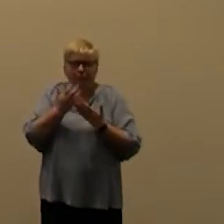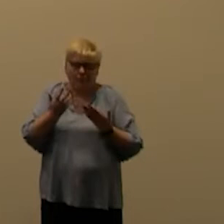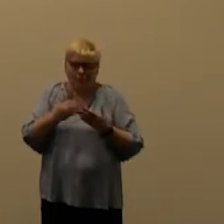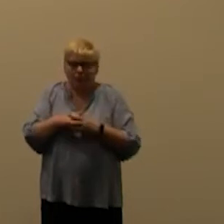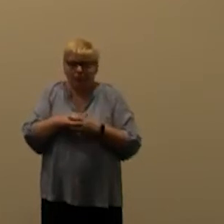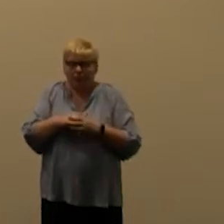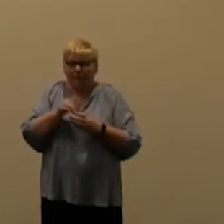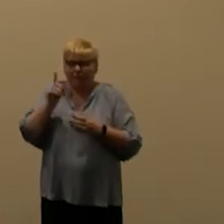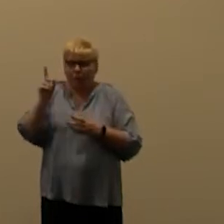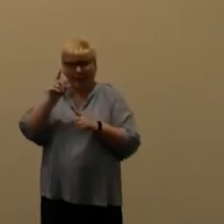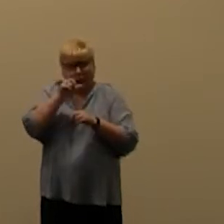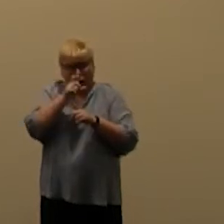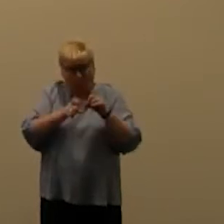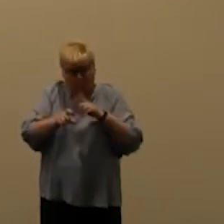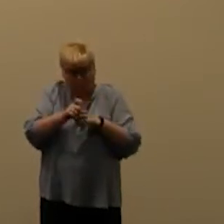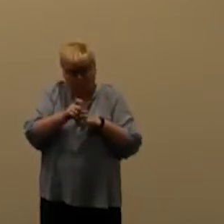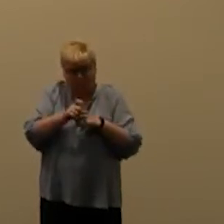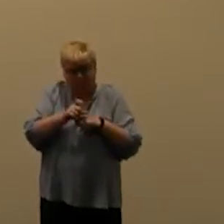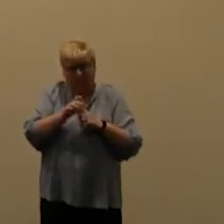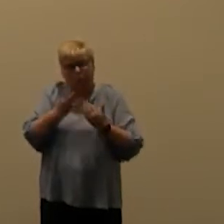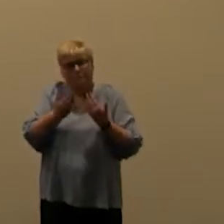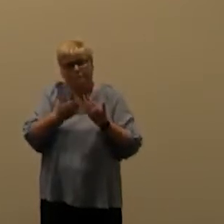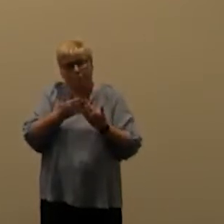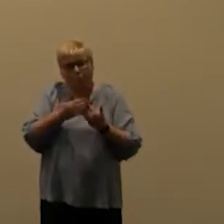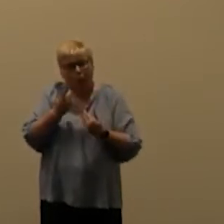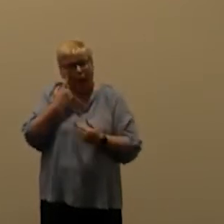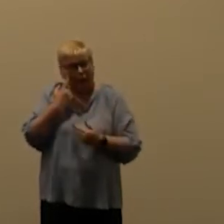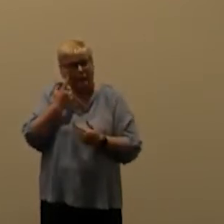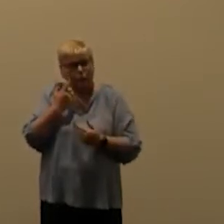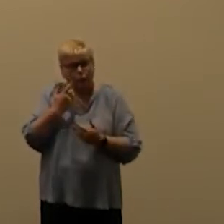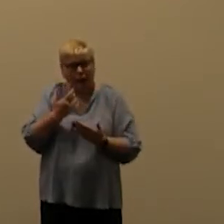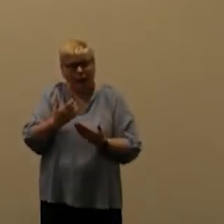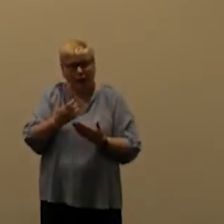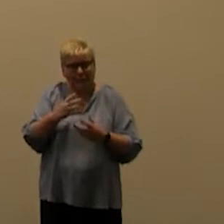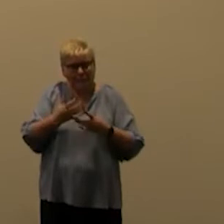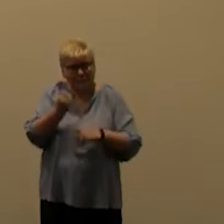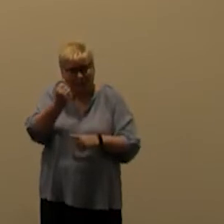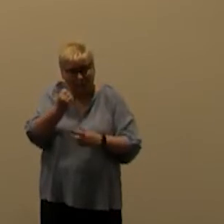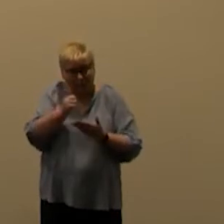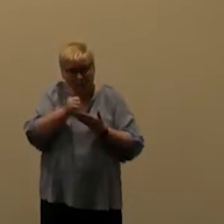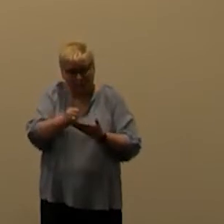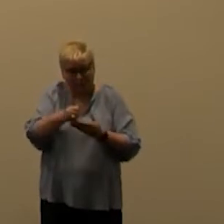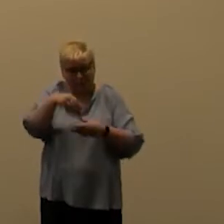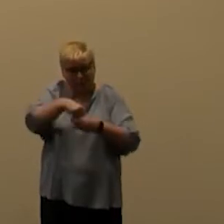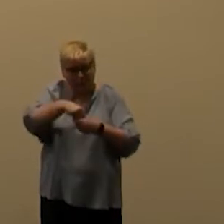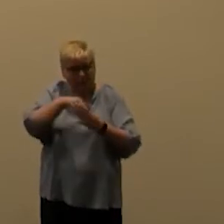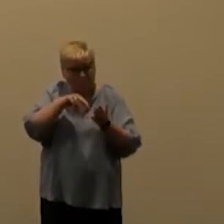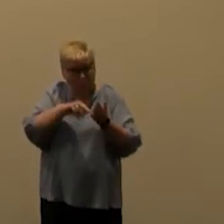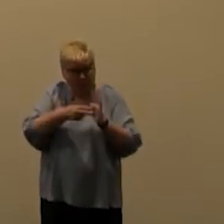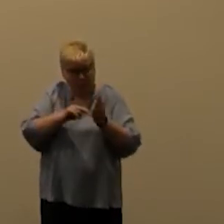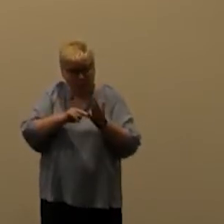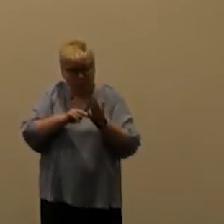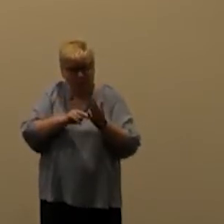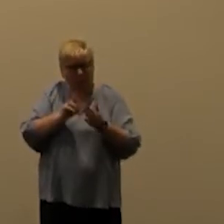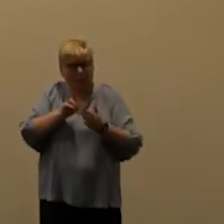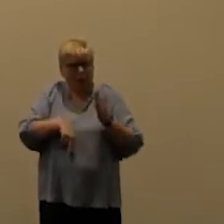having these communities, you're more likely to go and look for the help within the organisation rather than